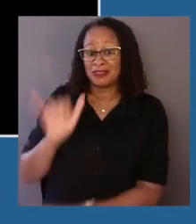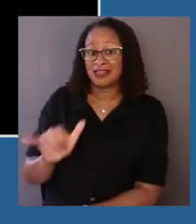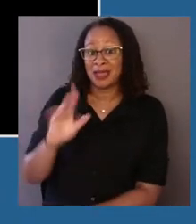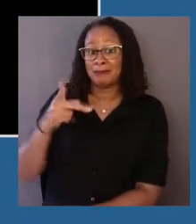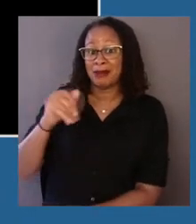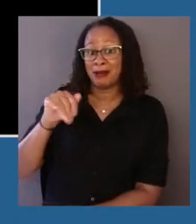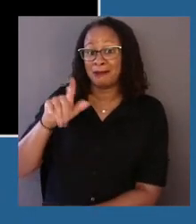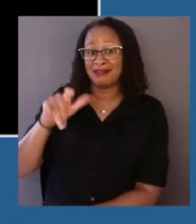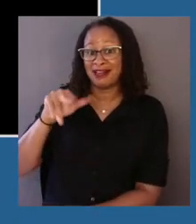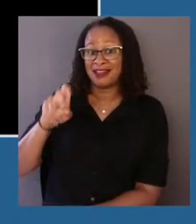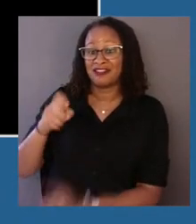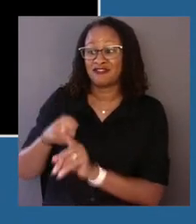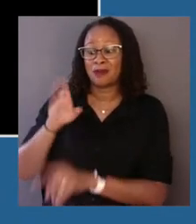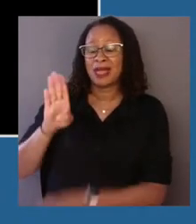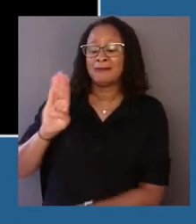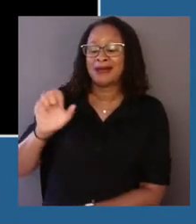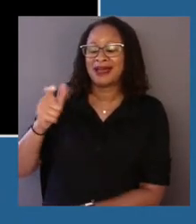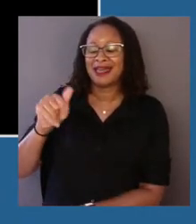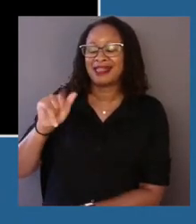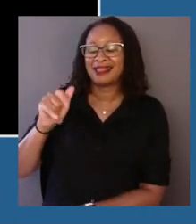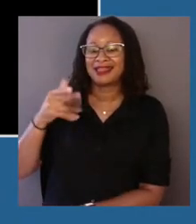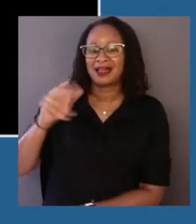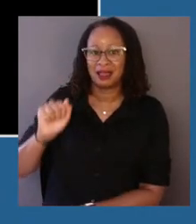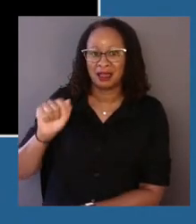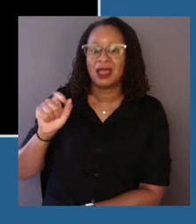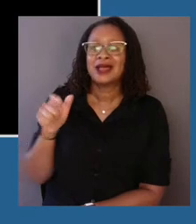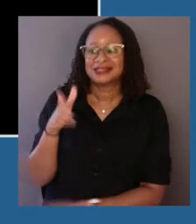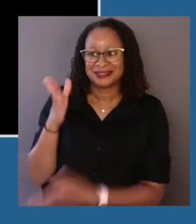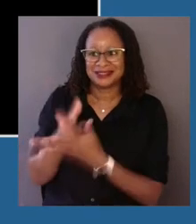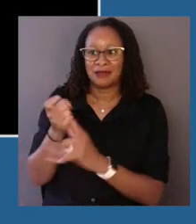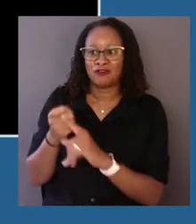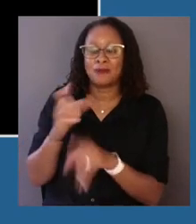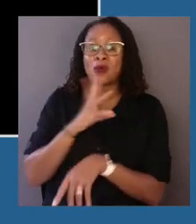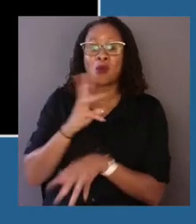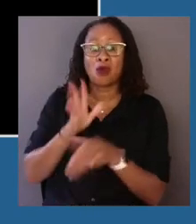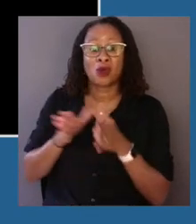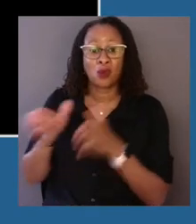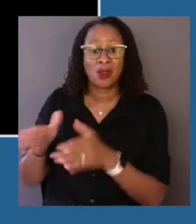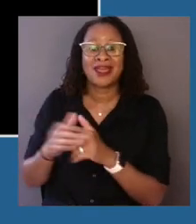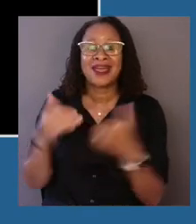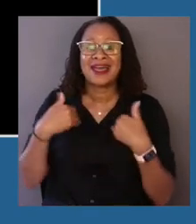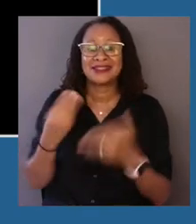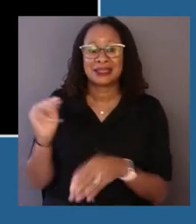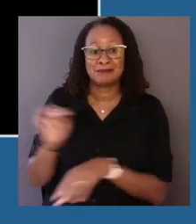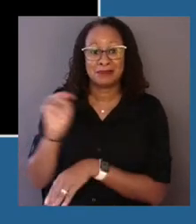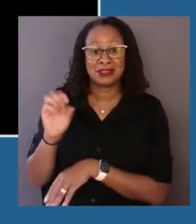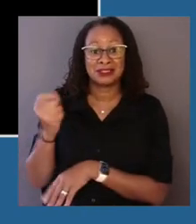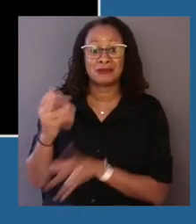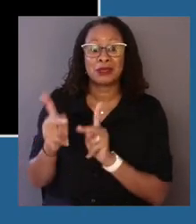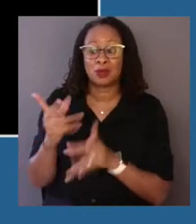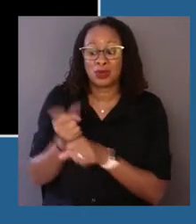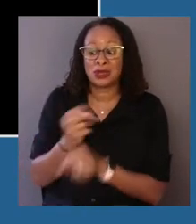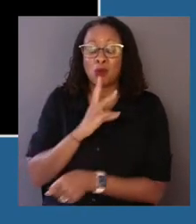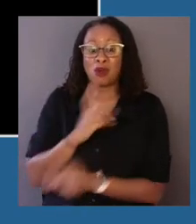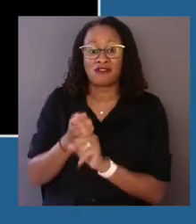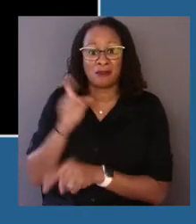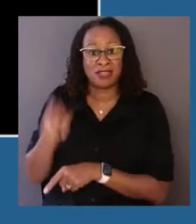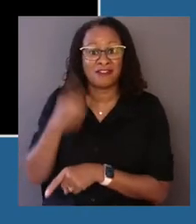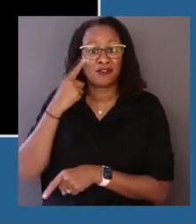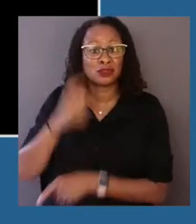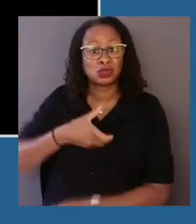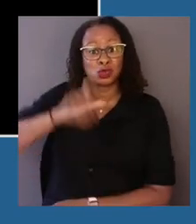community, away from the aquifer, which has millions of people getting their drinking water from it. And that